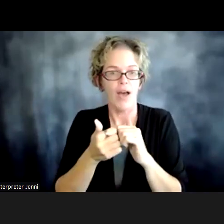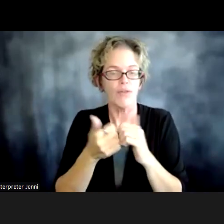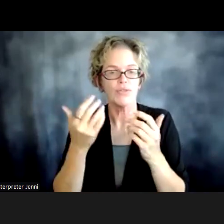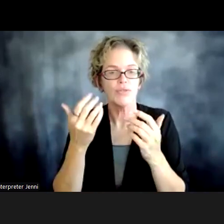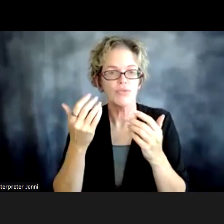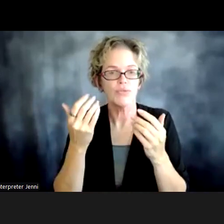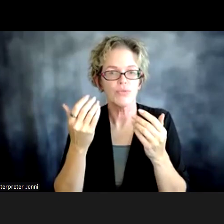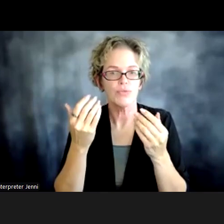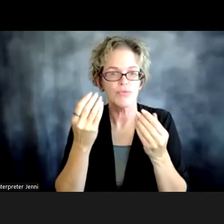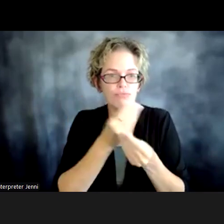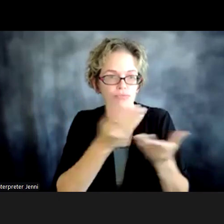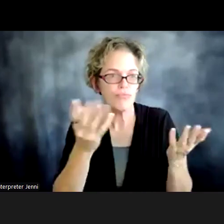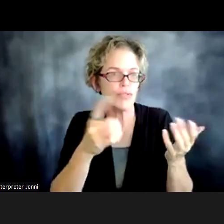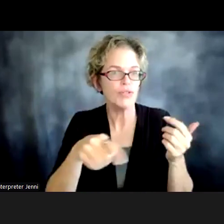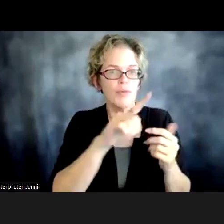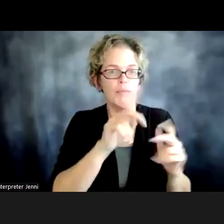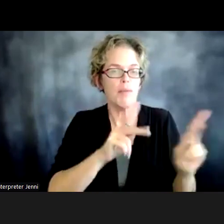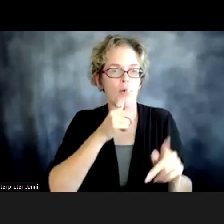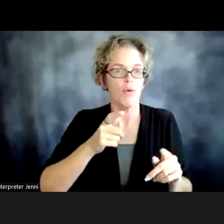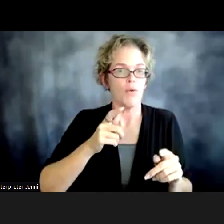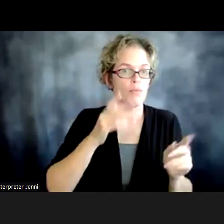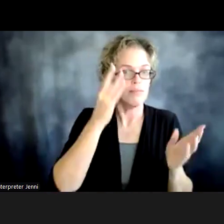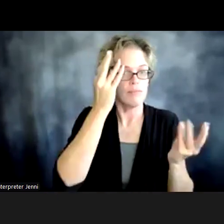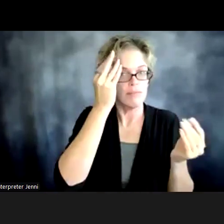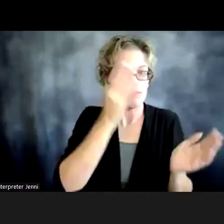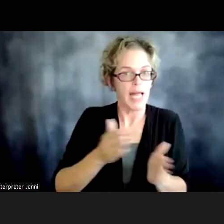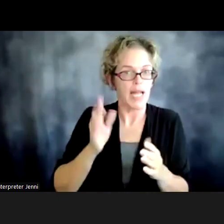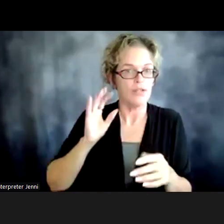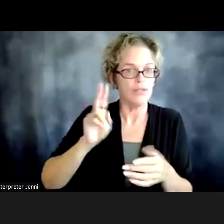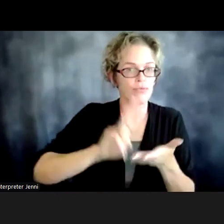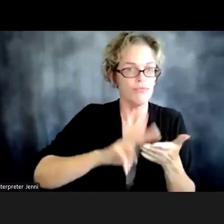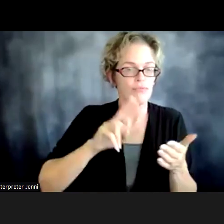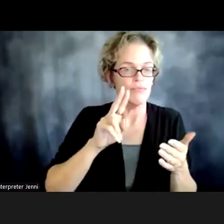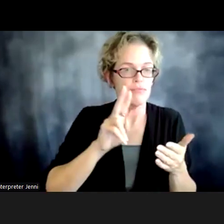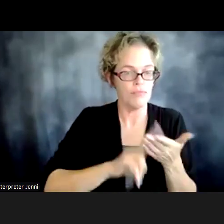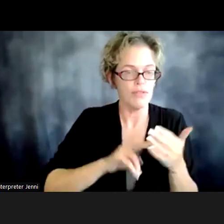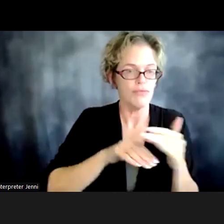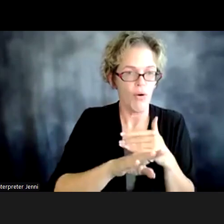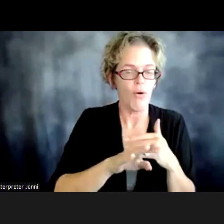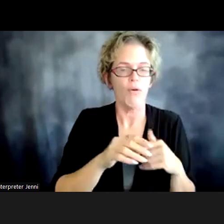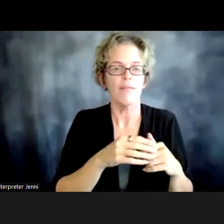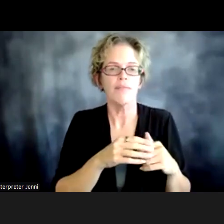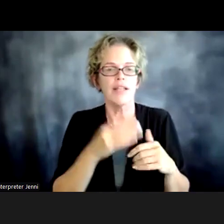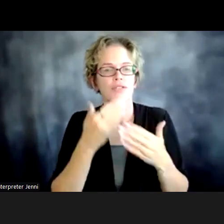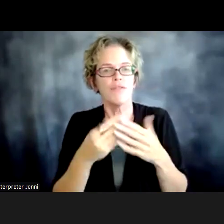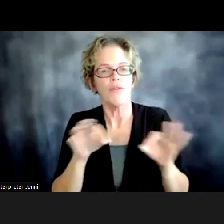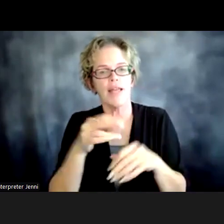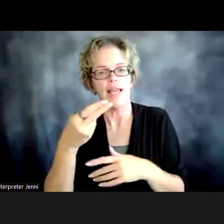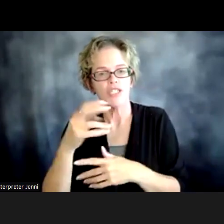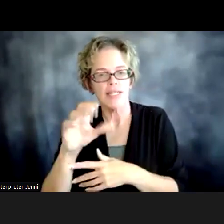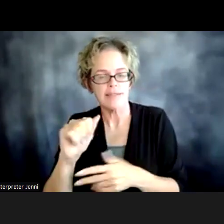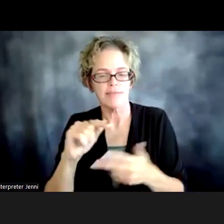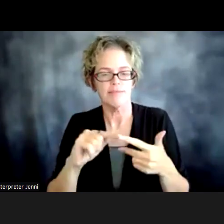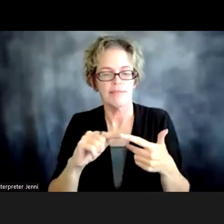potential enrollees, I think is an area that the agency Healthcare Authority, DSHS, and I think Health Plan